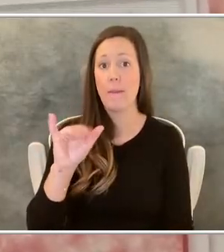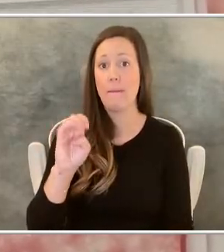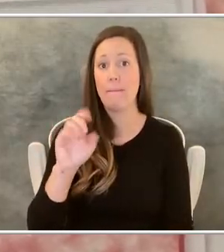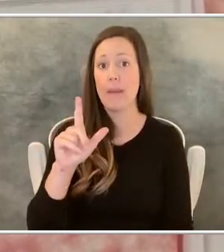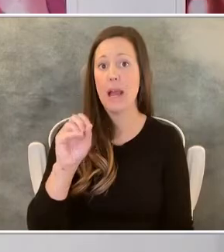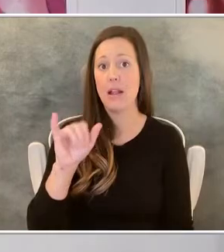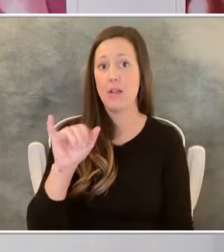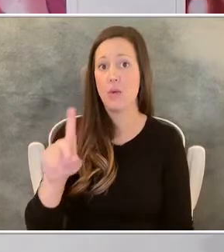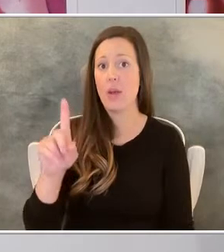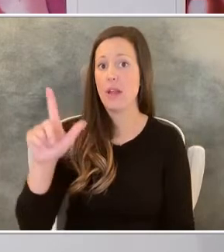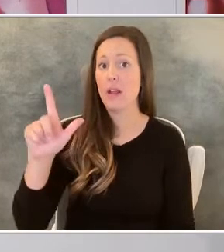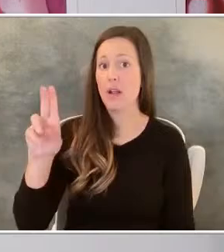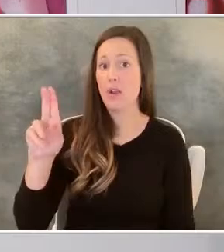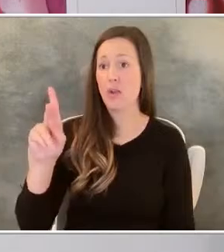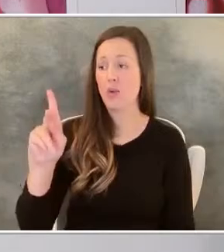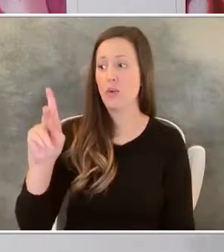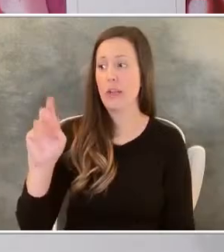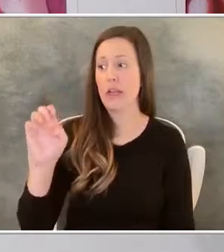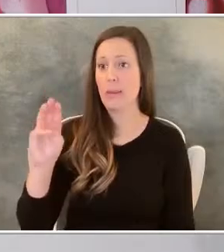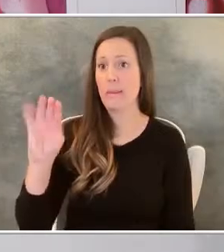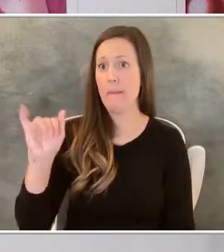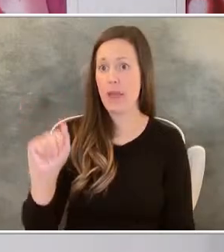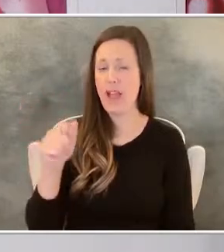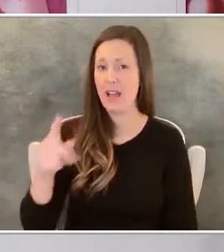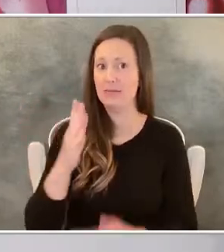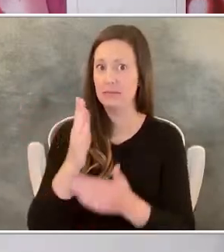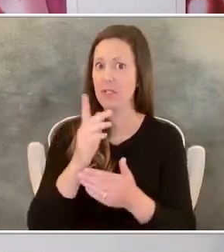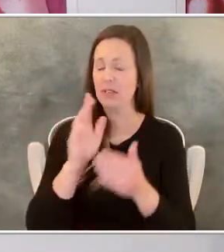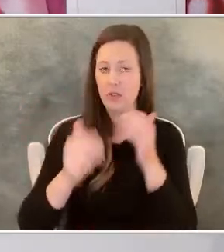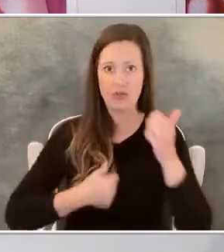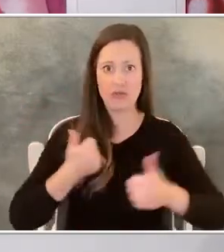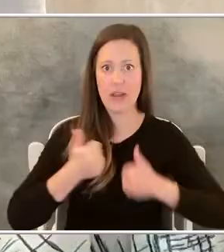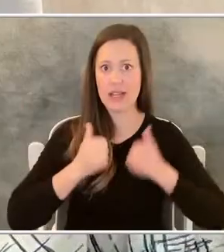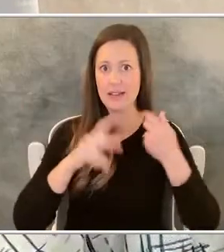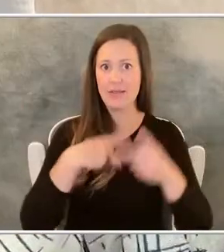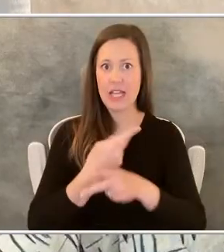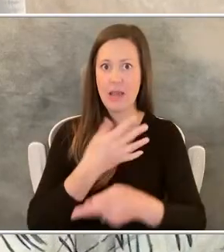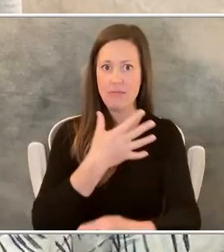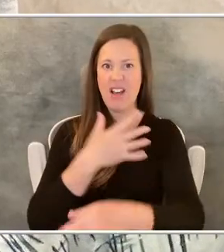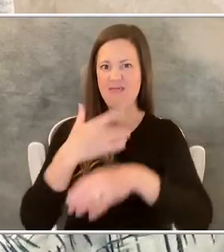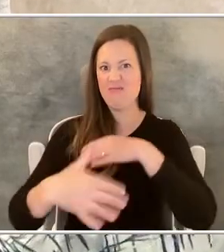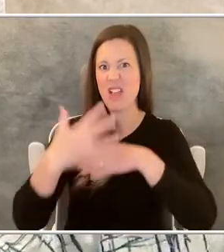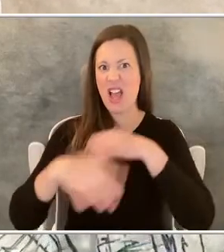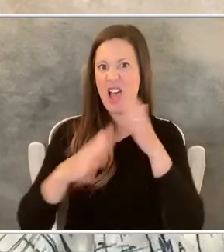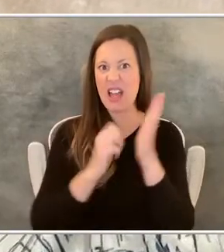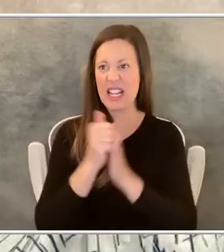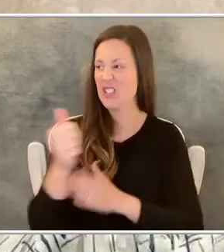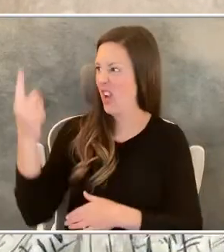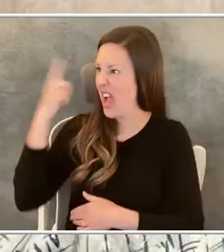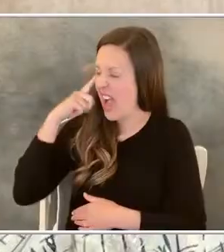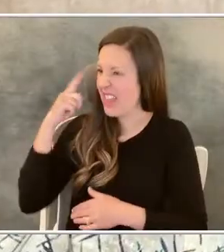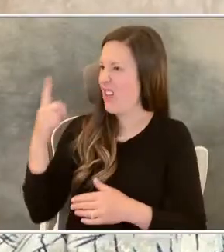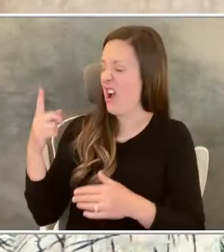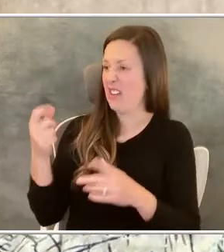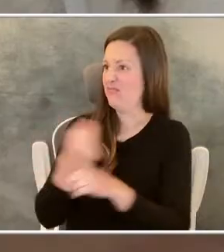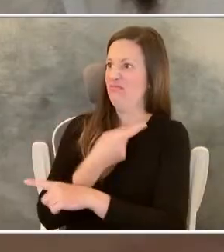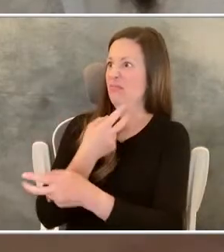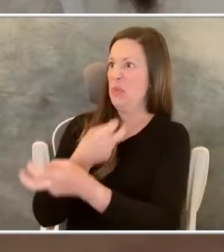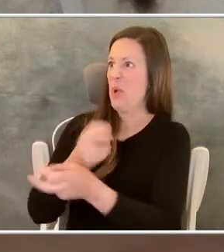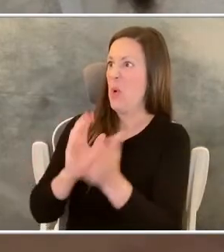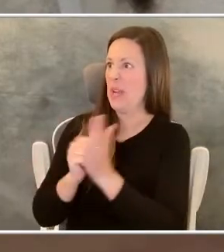cancer. I thought it was some kind of bone cancer. I had no idea, like, how can blood have cancer? Kati had induction